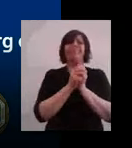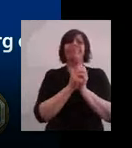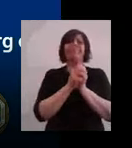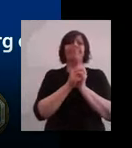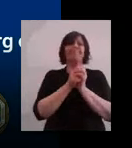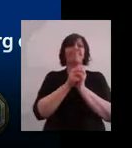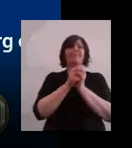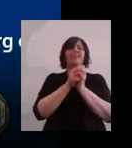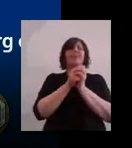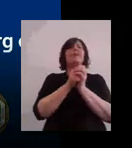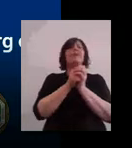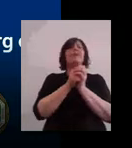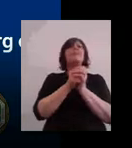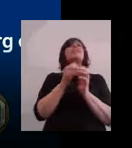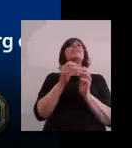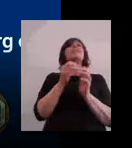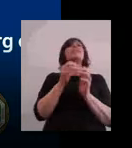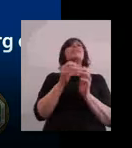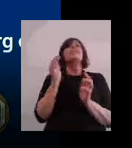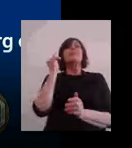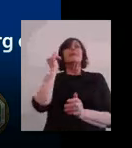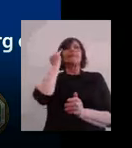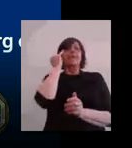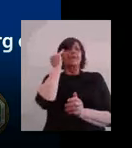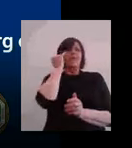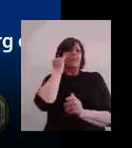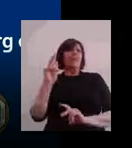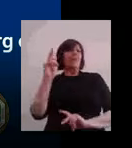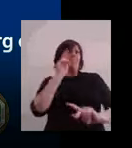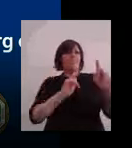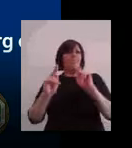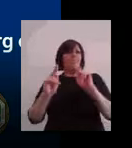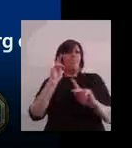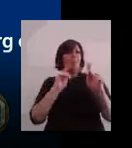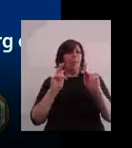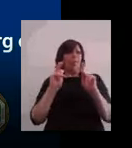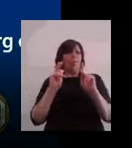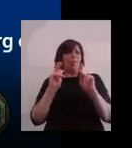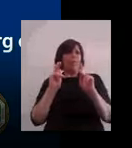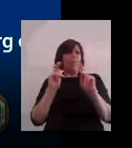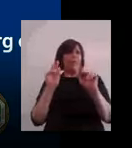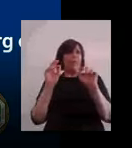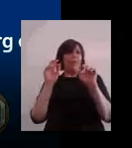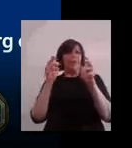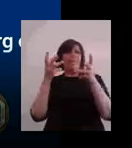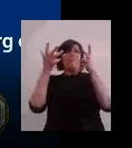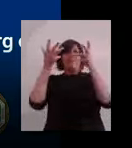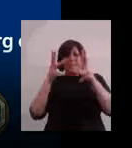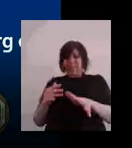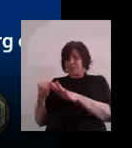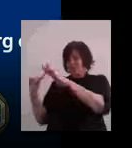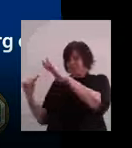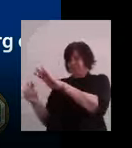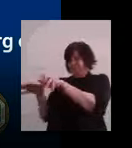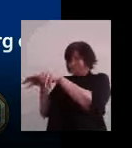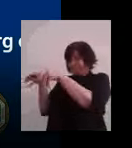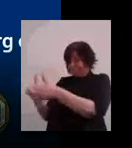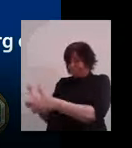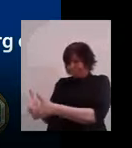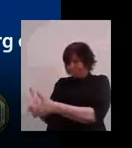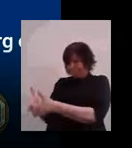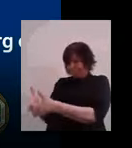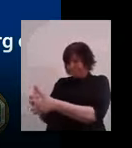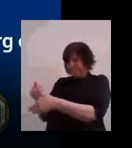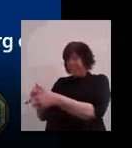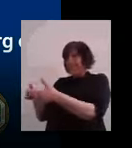And then people will be able to attest that they've completed the isolation and give that to their employer if they need to.